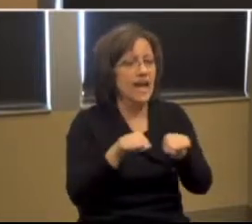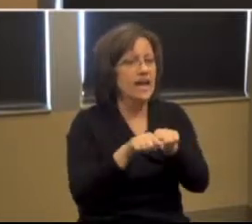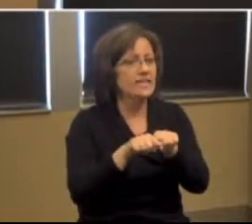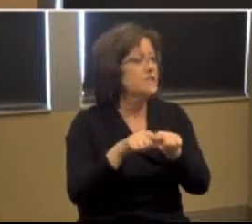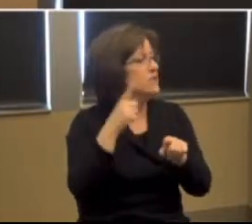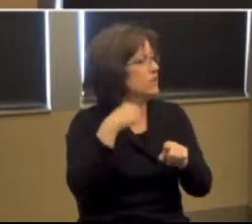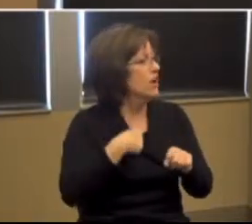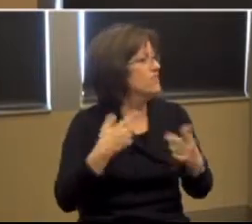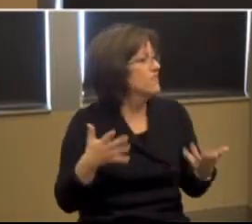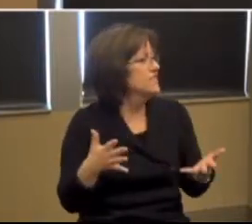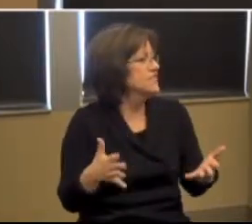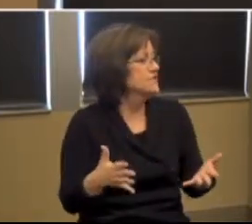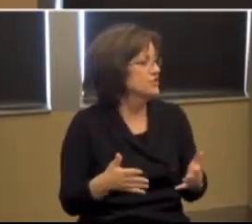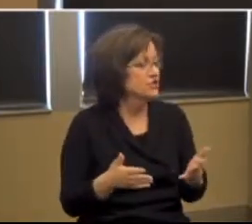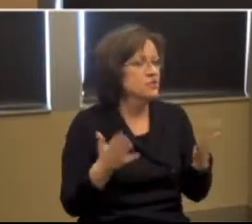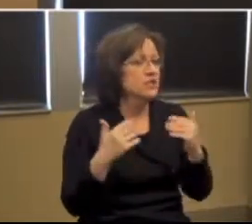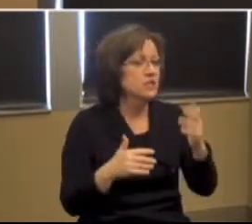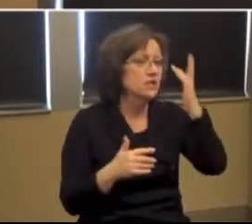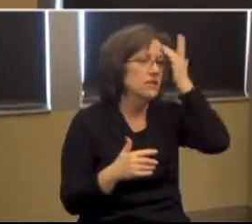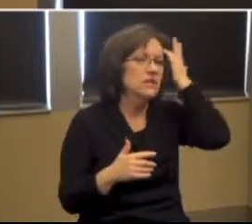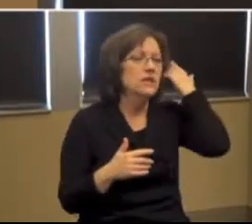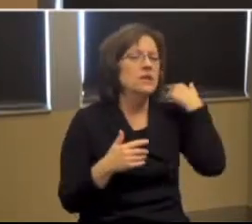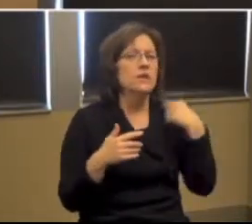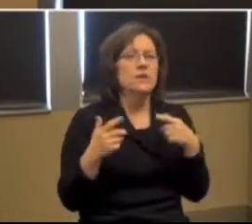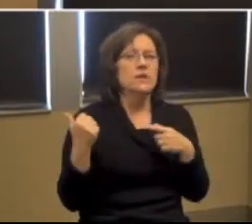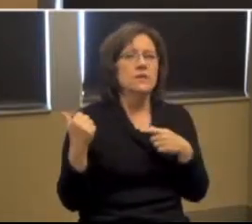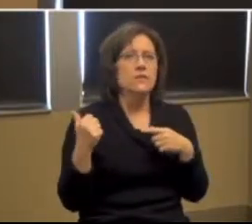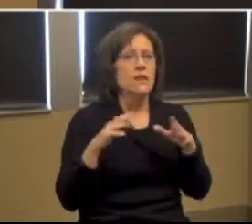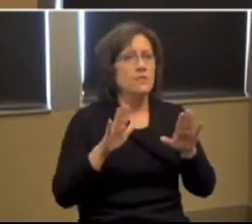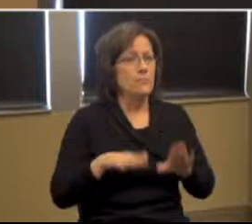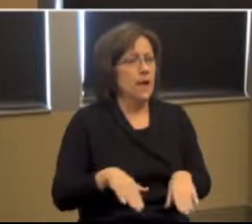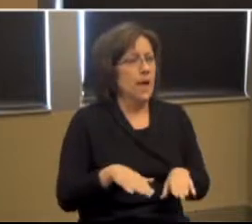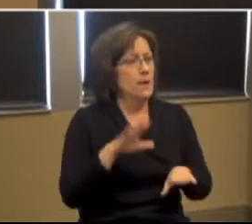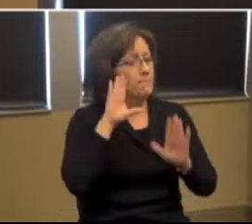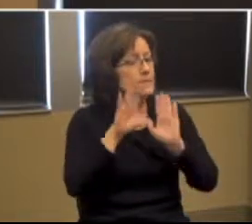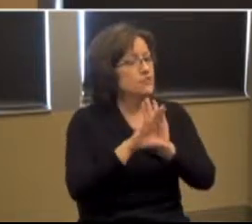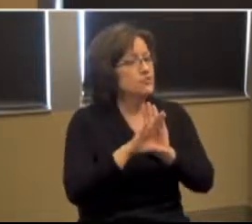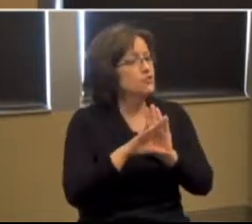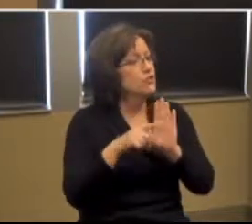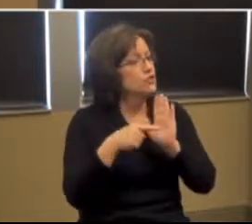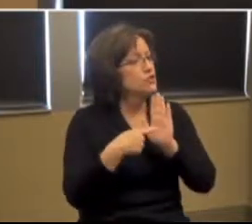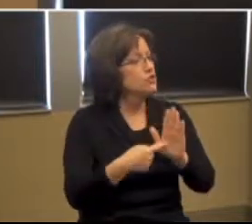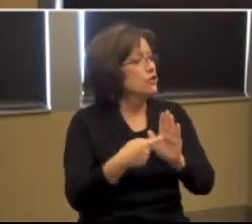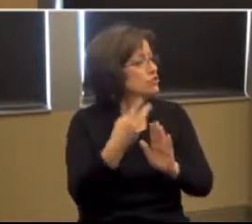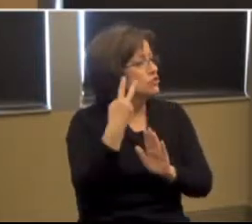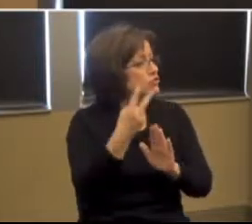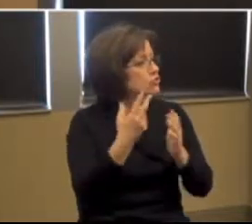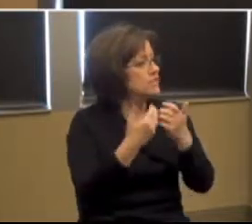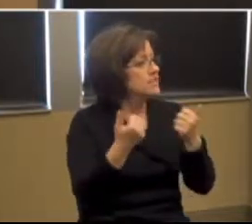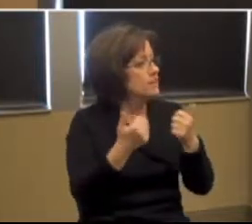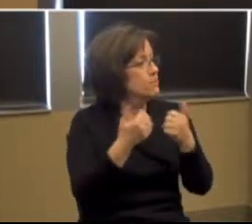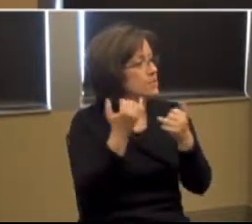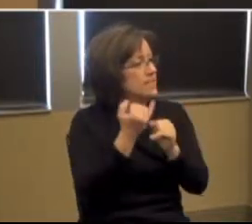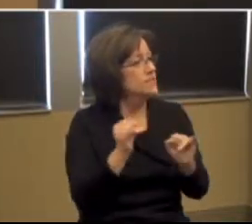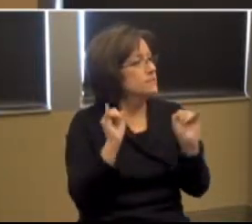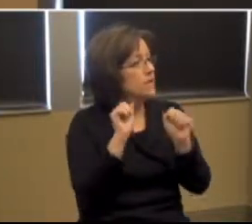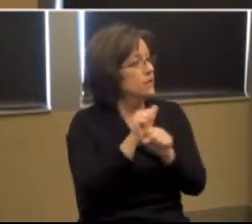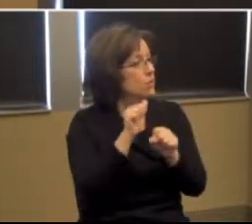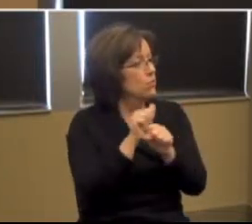finished in the bottom of that. And then this bottom picture shows 2 separate independent